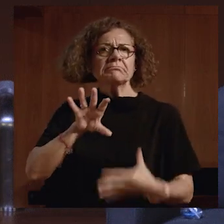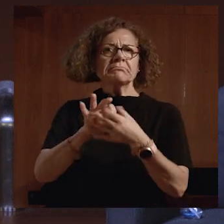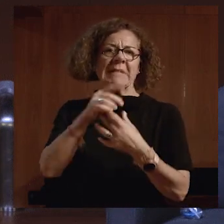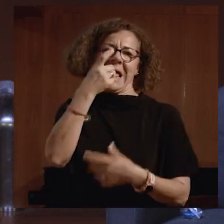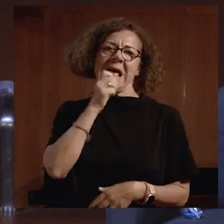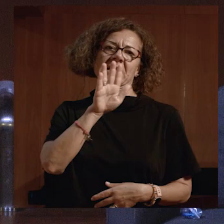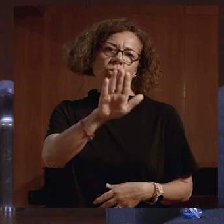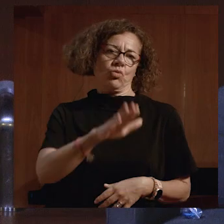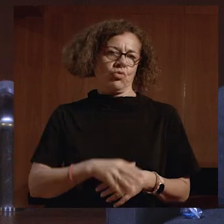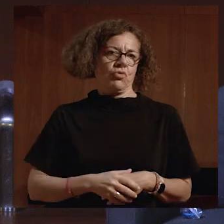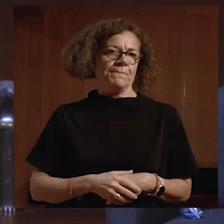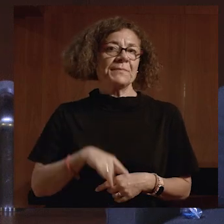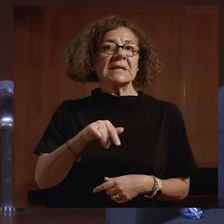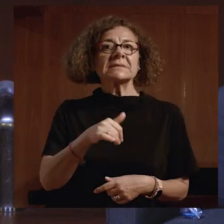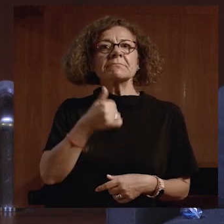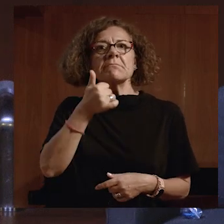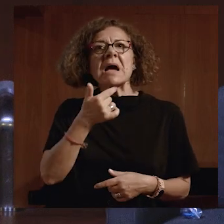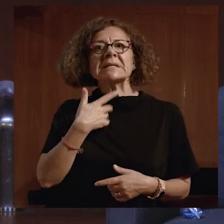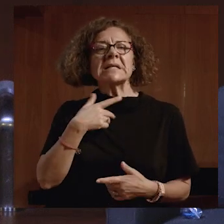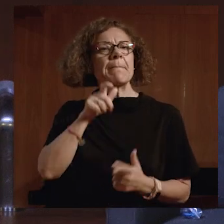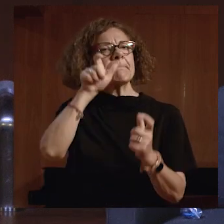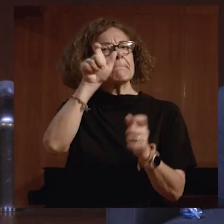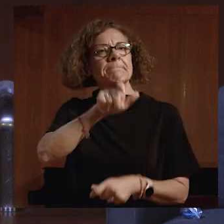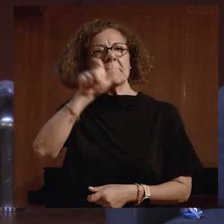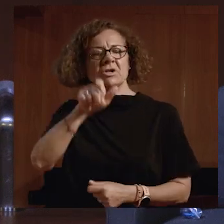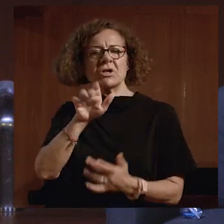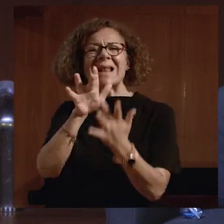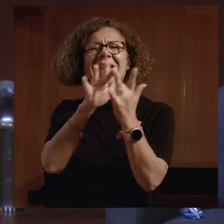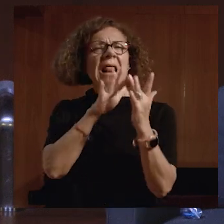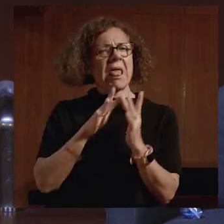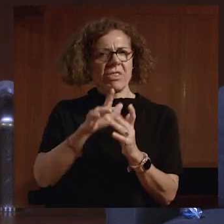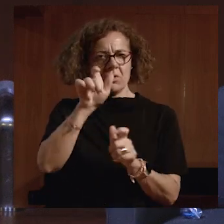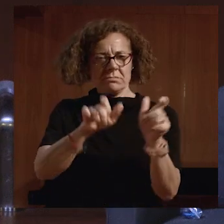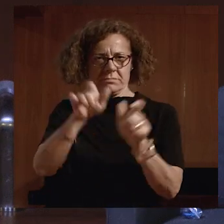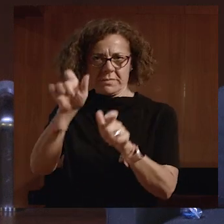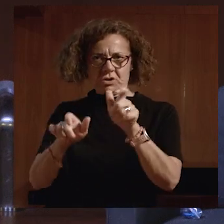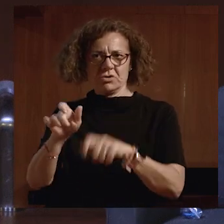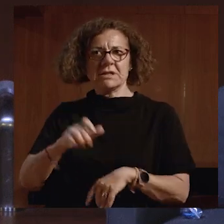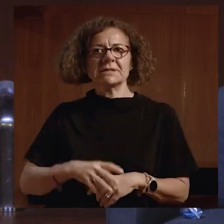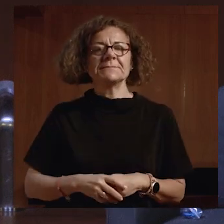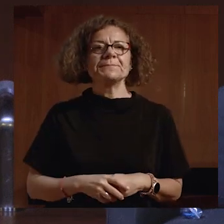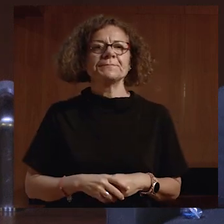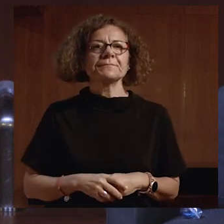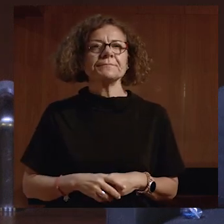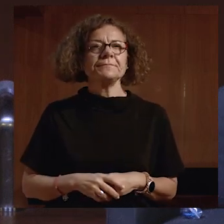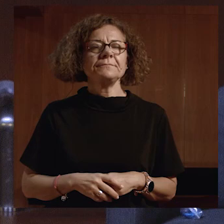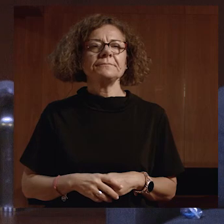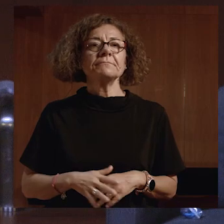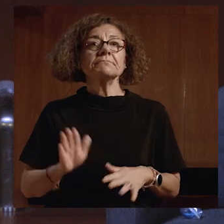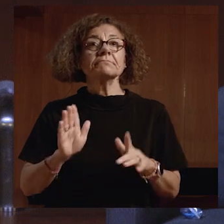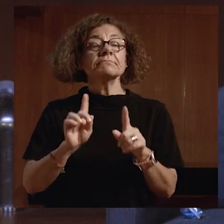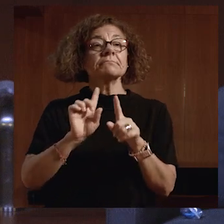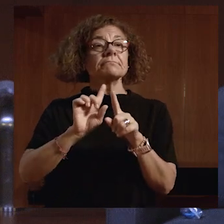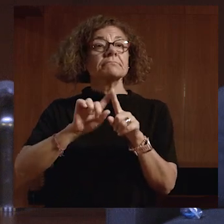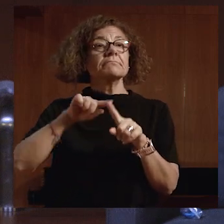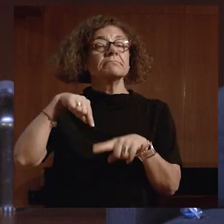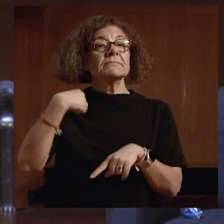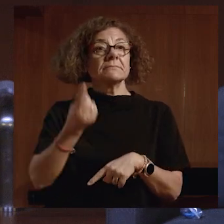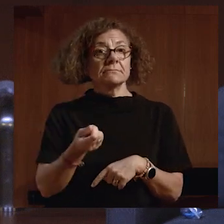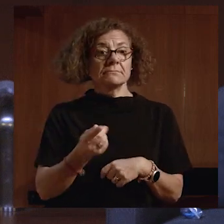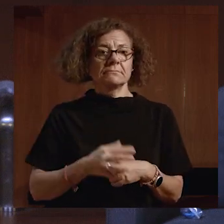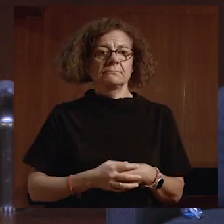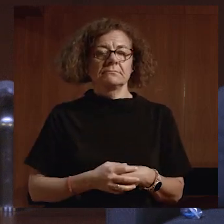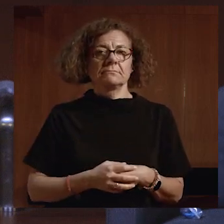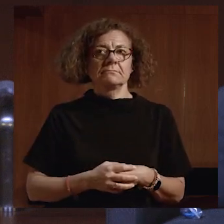and relationships. There's one really, well, then I started running YCAT, that's an